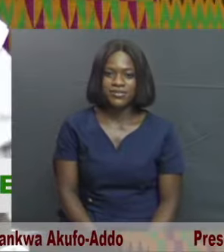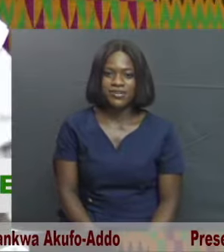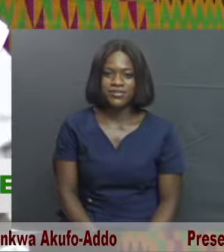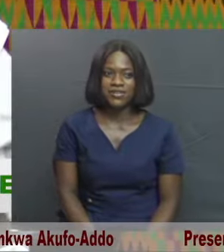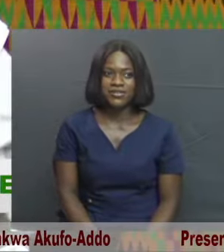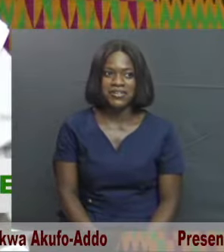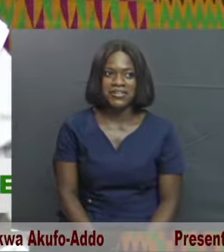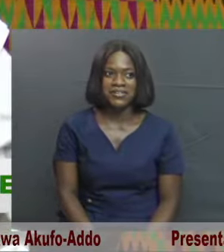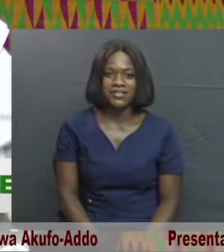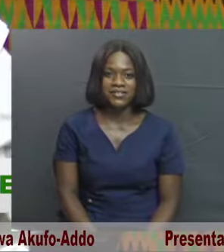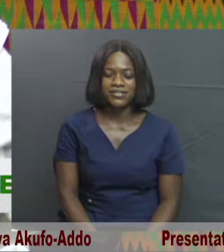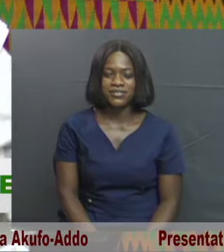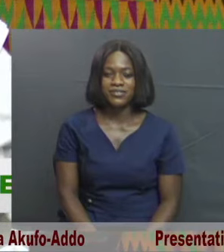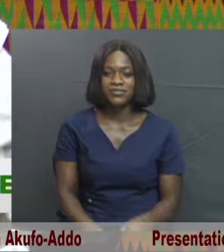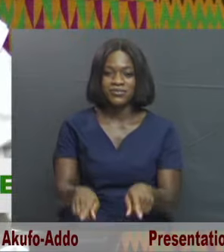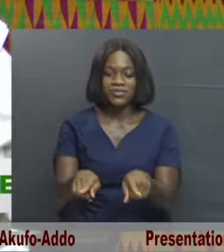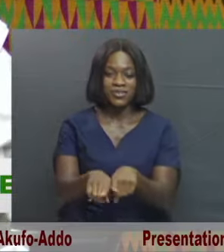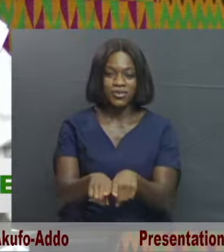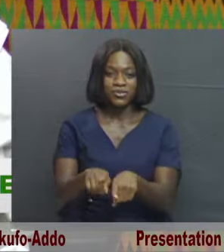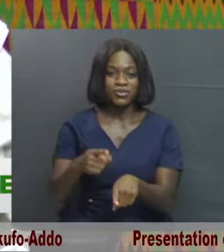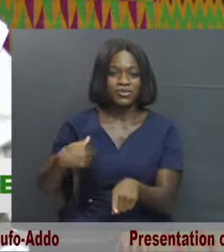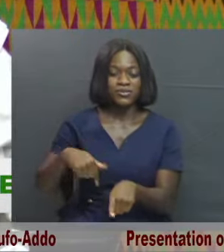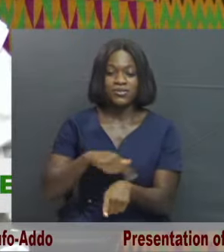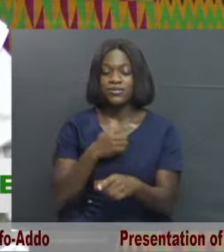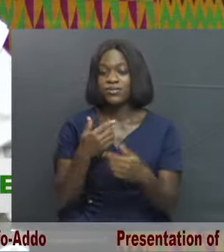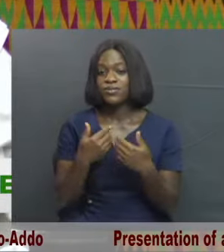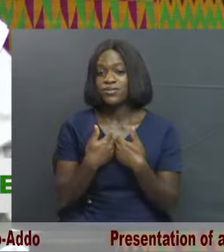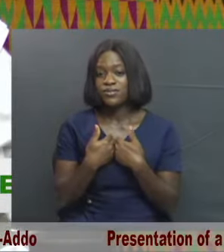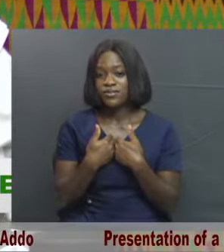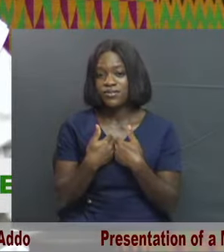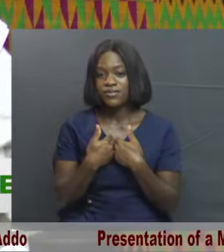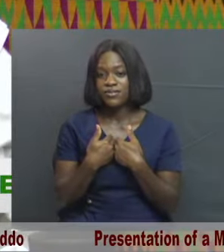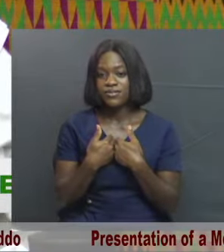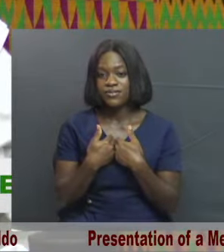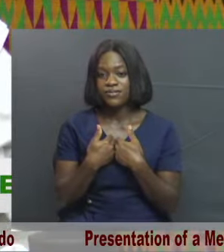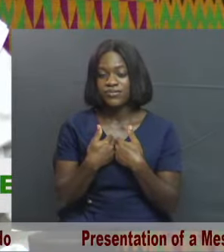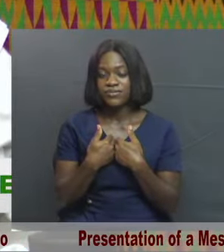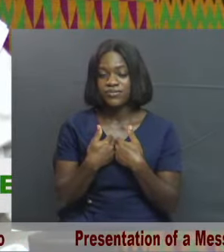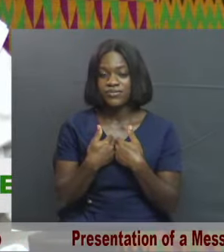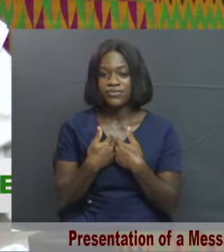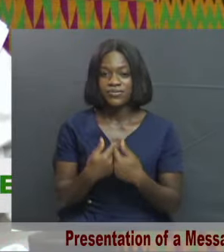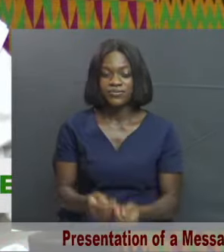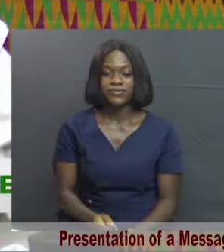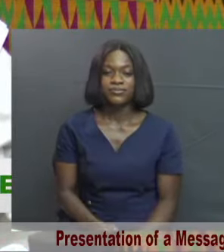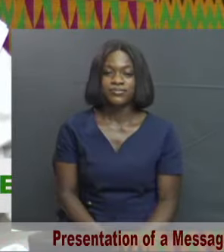B we have we